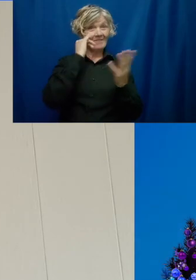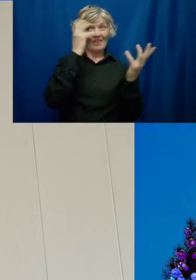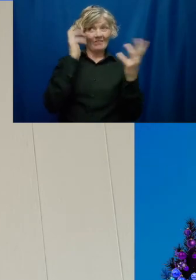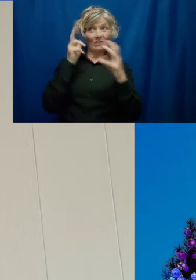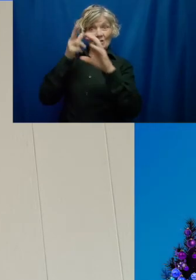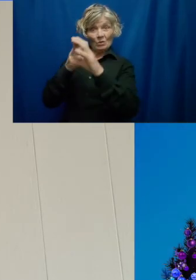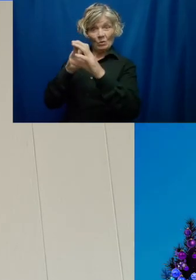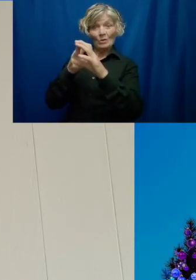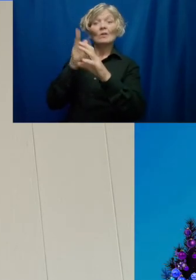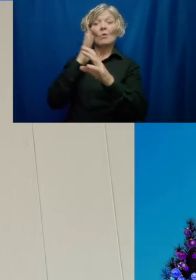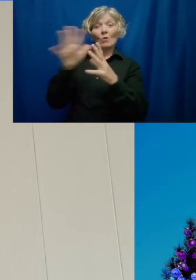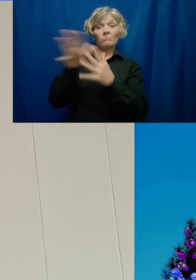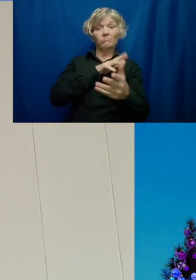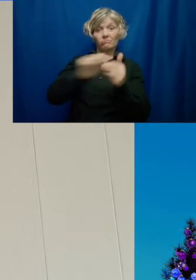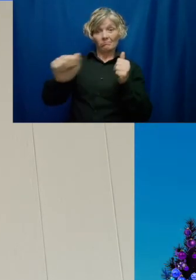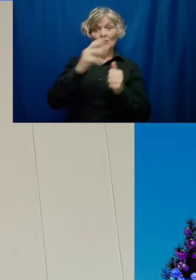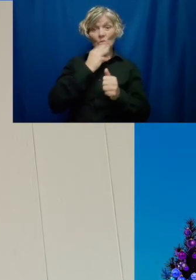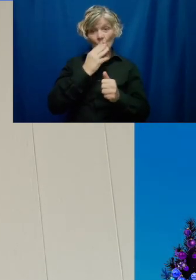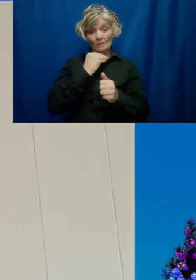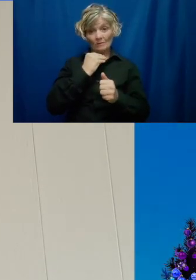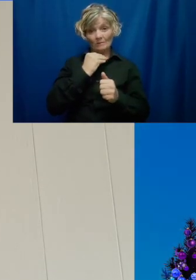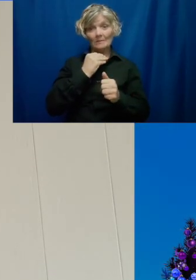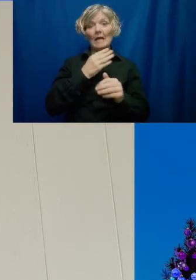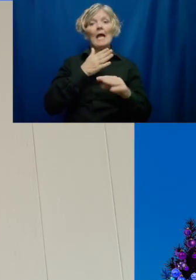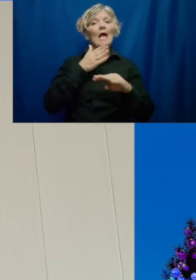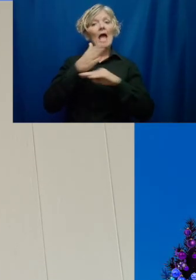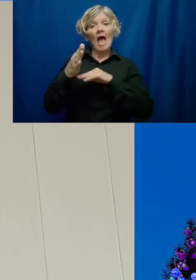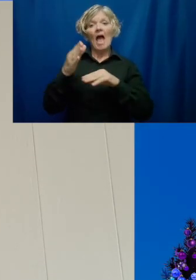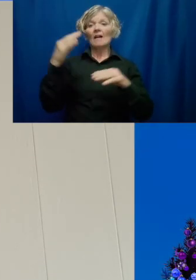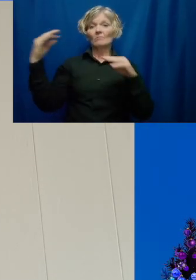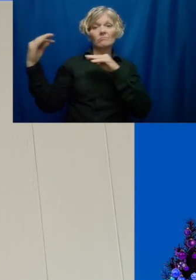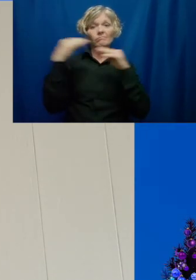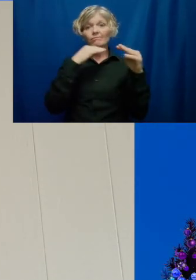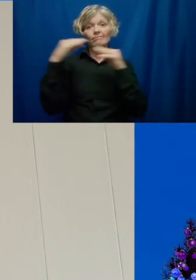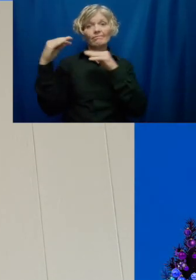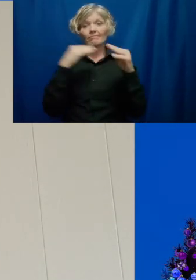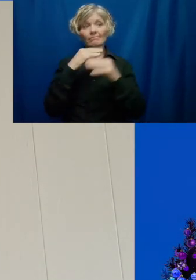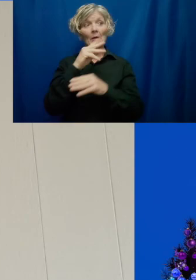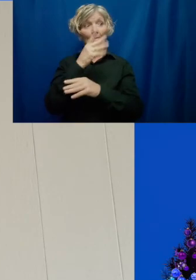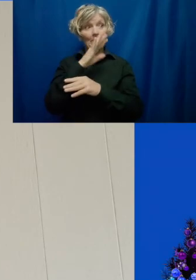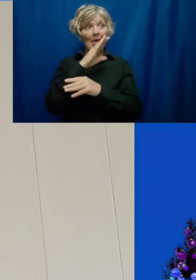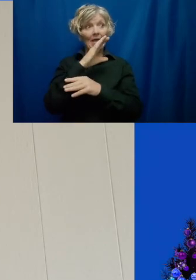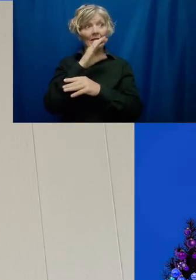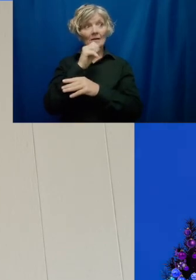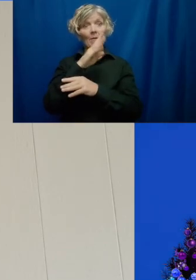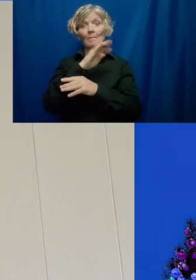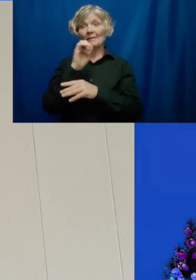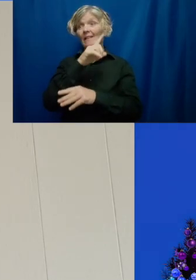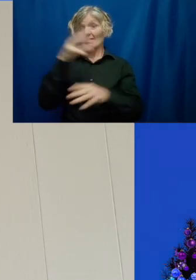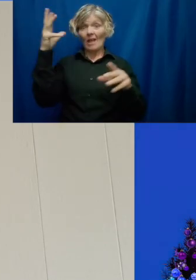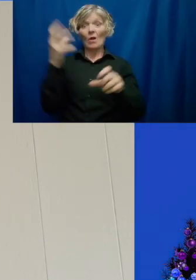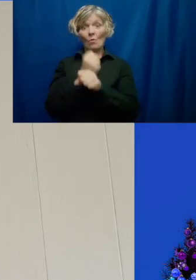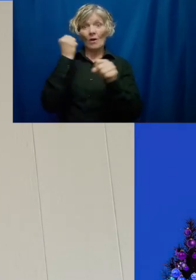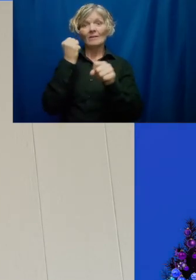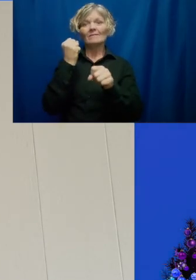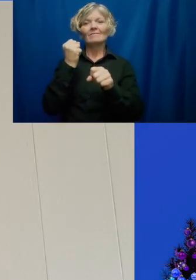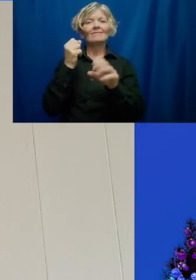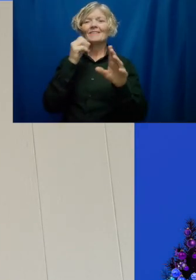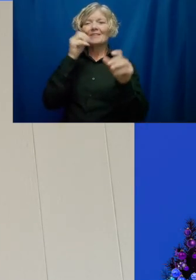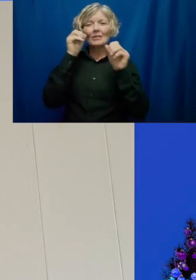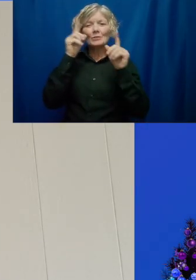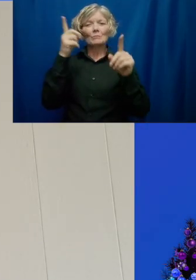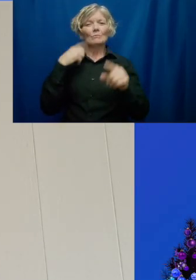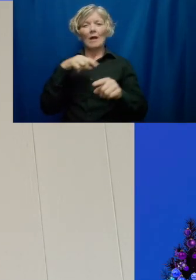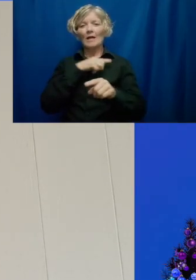the Maccabees prevailed. It isn't surprising that the rabbis chose to downplay a